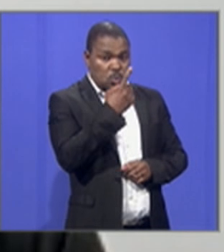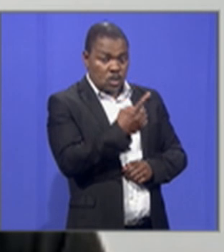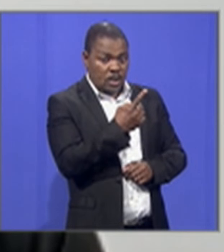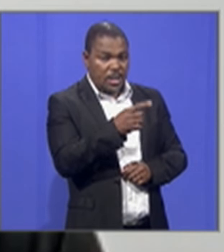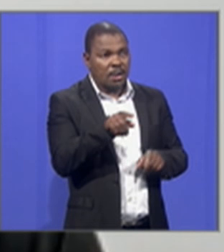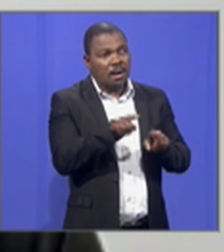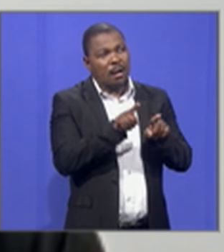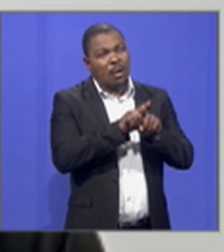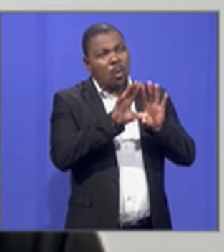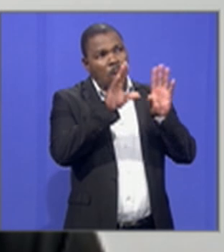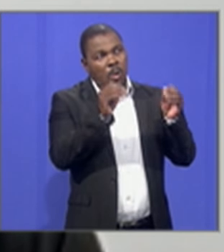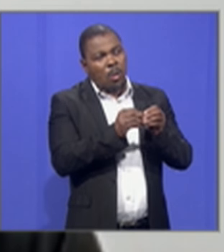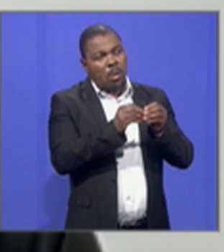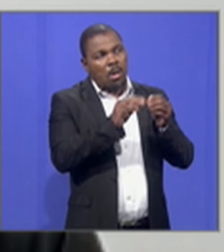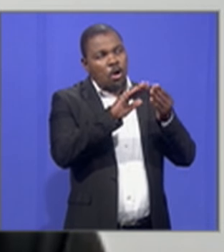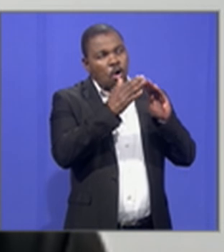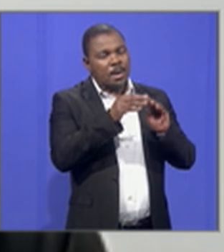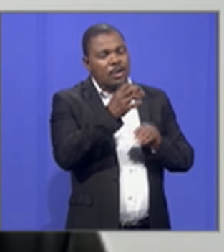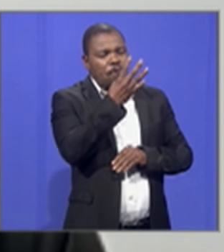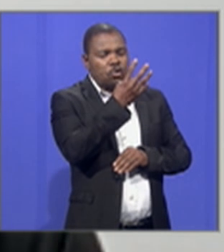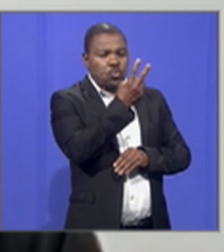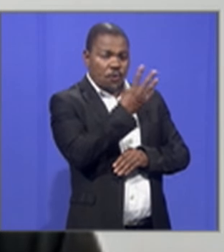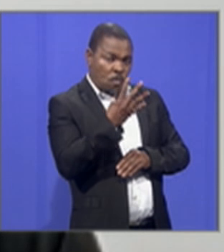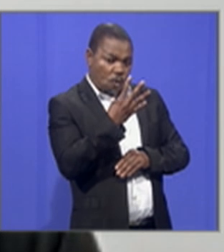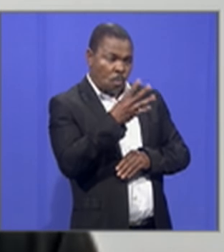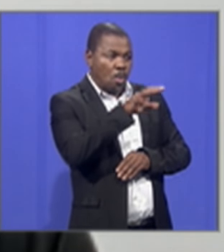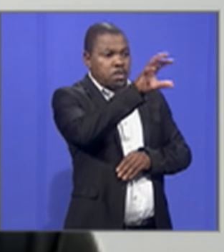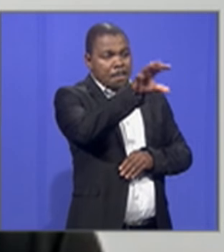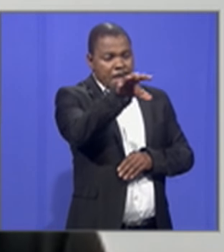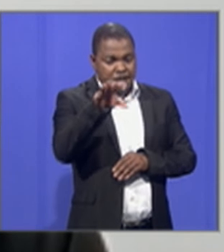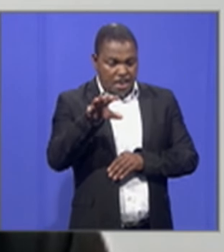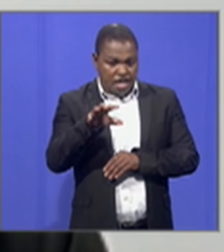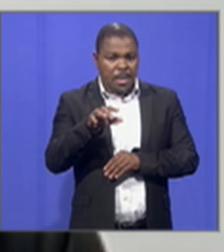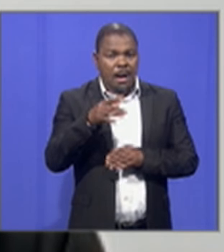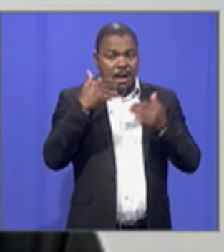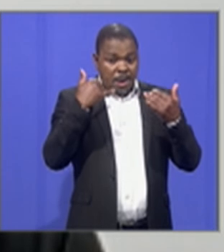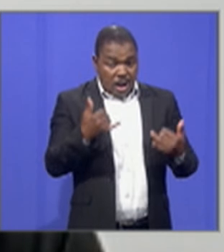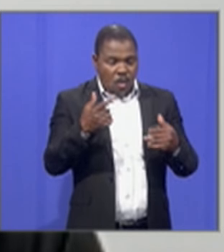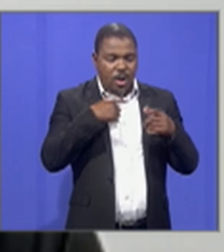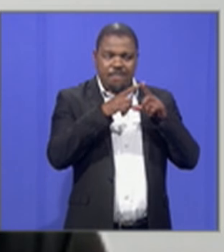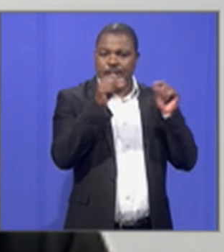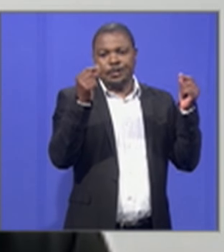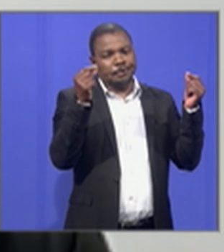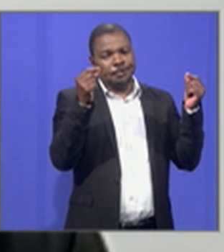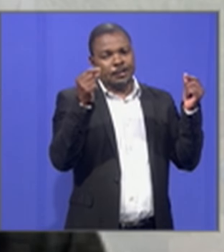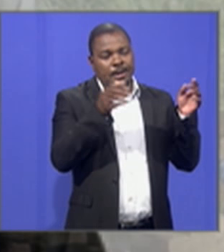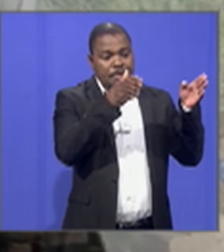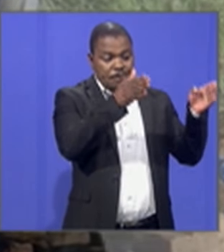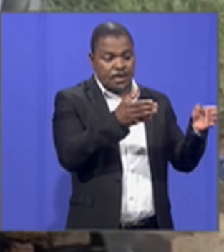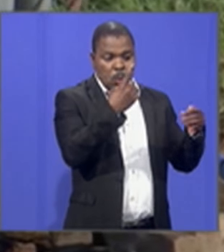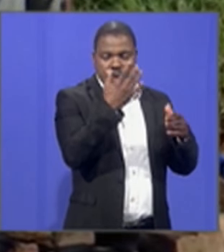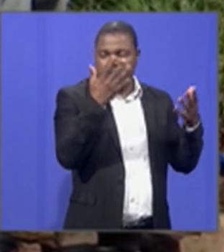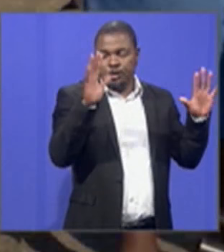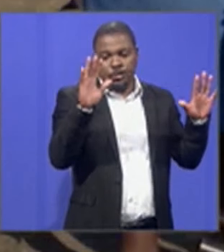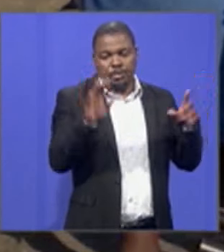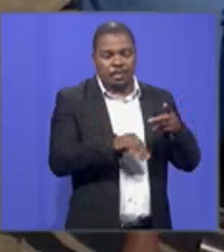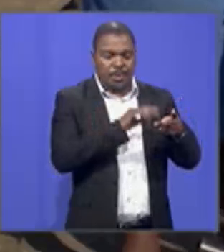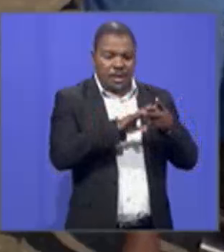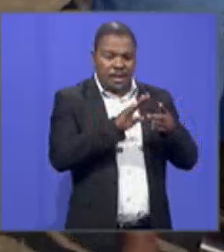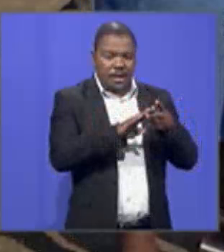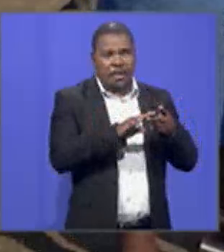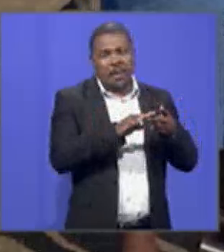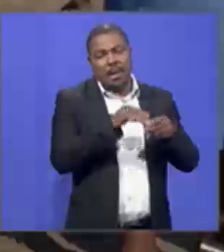di-villages tša go lekana 24 nka reporta go setšhaba sa ga borena gore re feditše phase 1 re connectile metsi